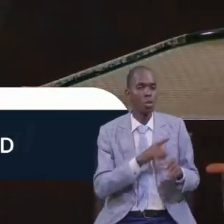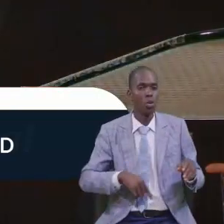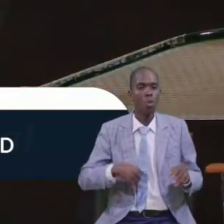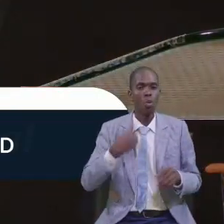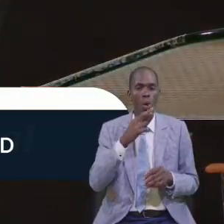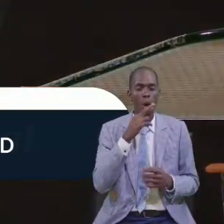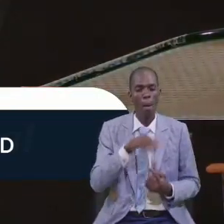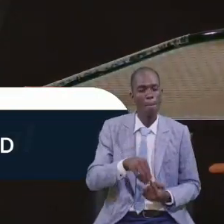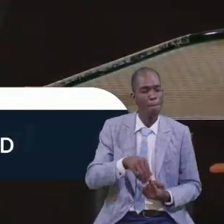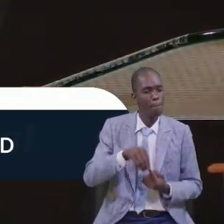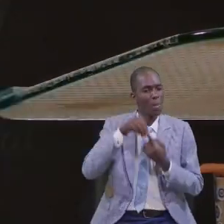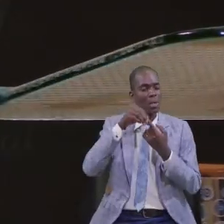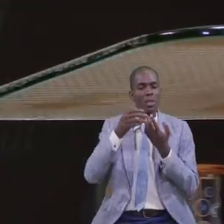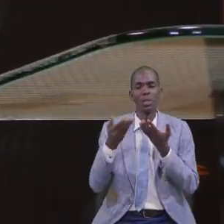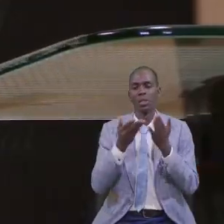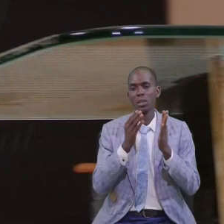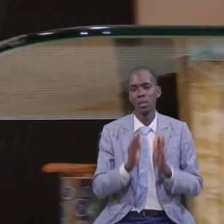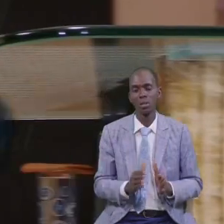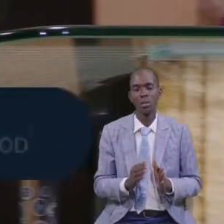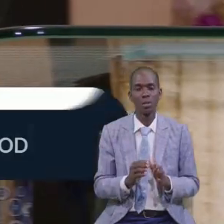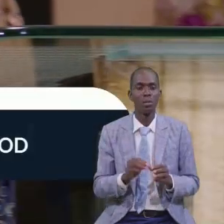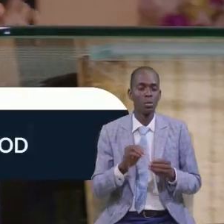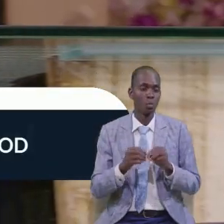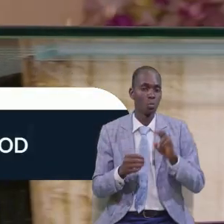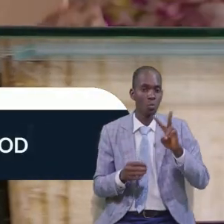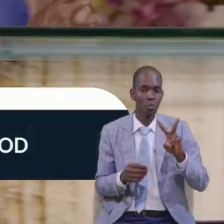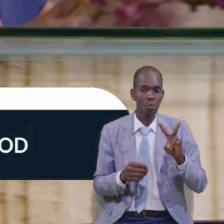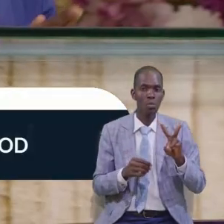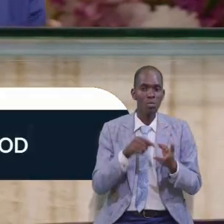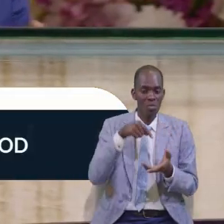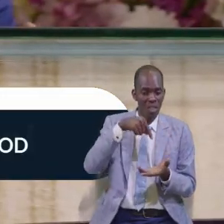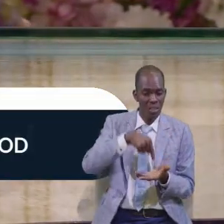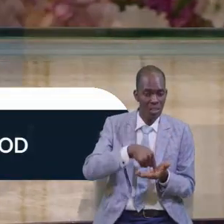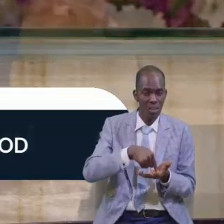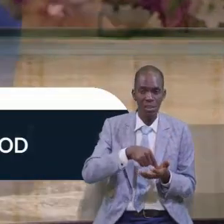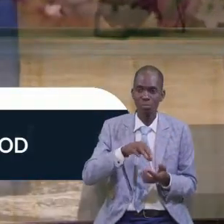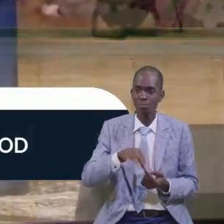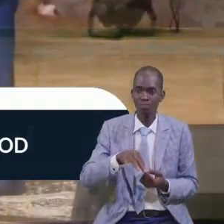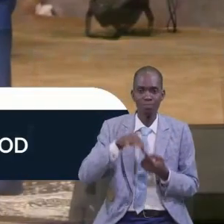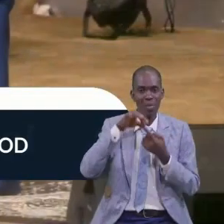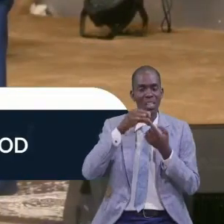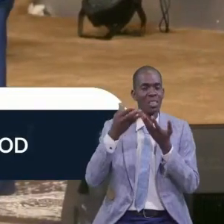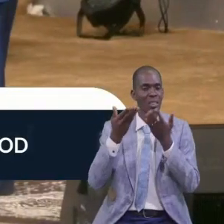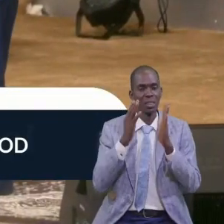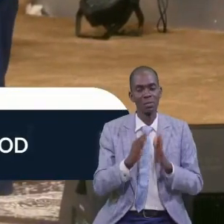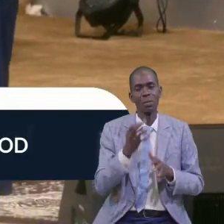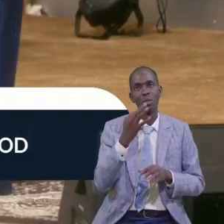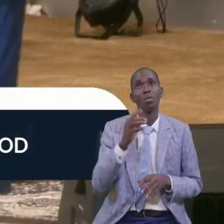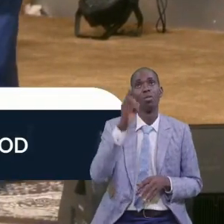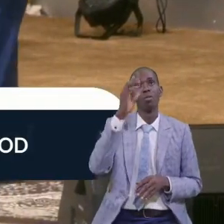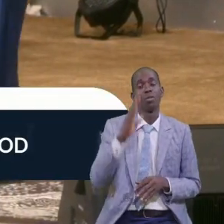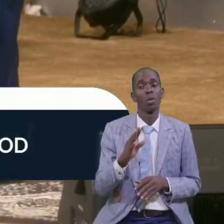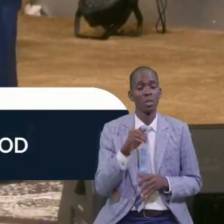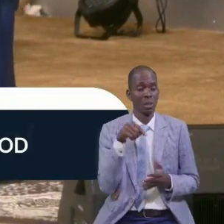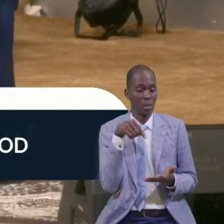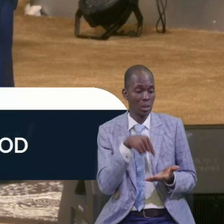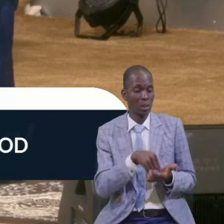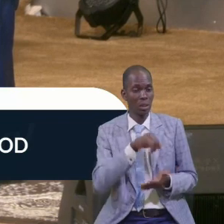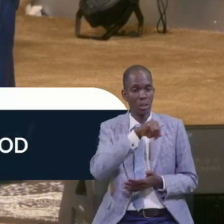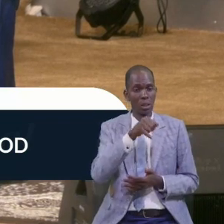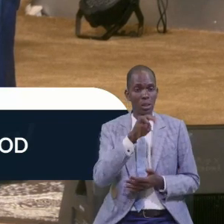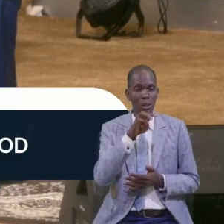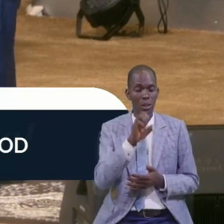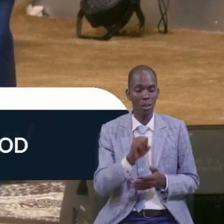two, this particular servant of God. This James that introduces